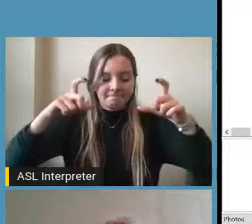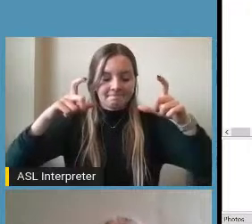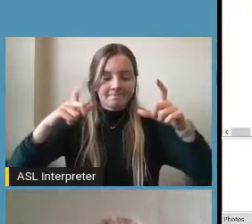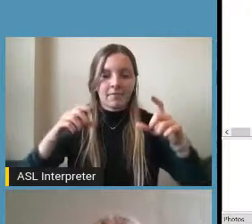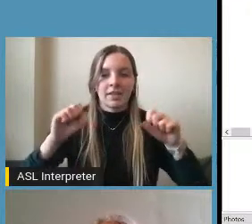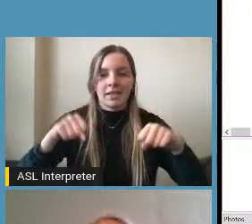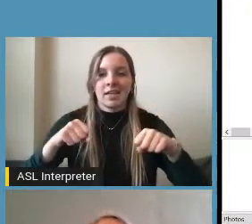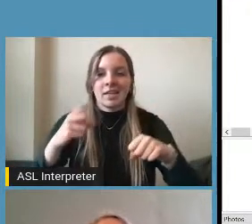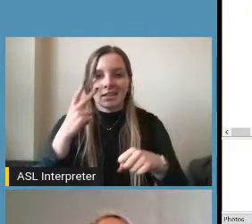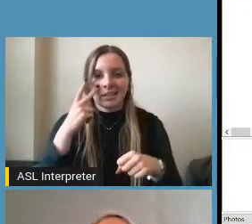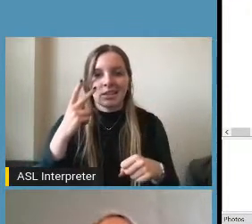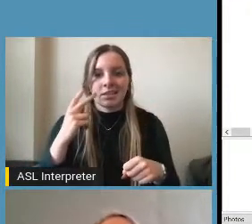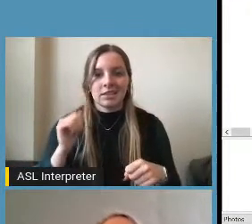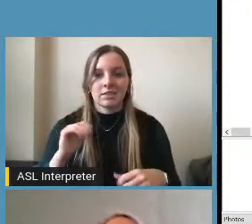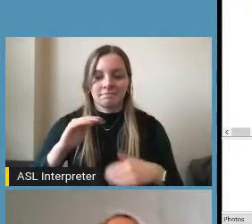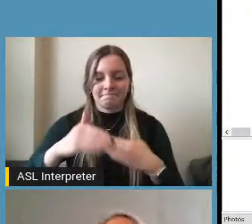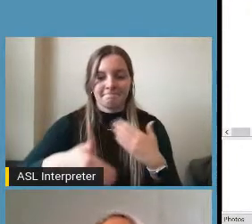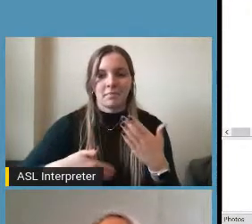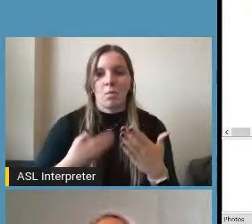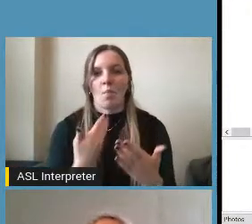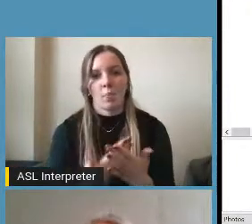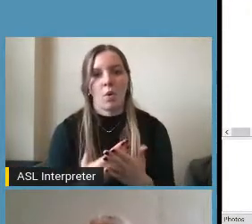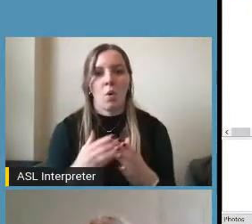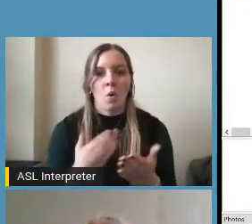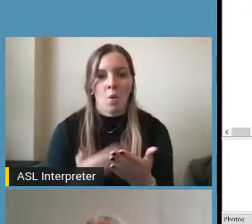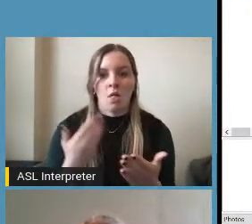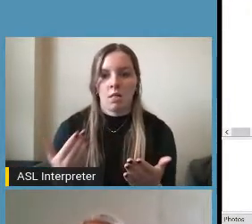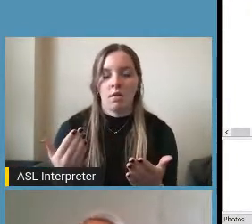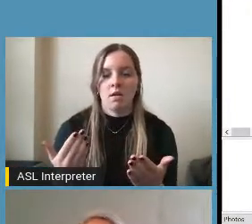software. Turn the cameras off.